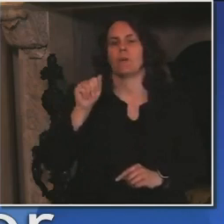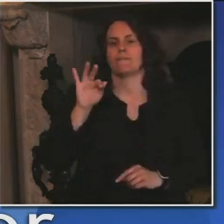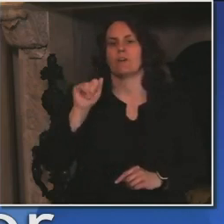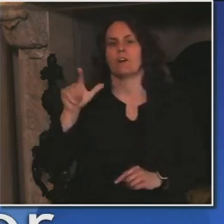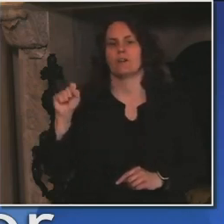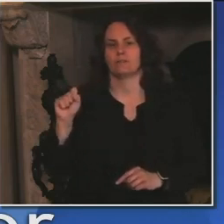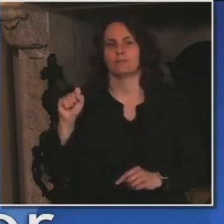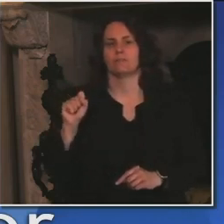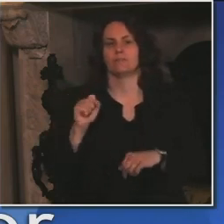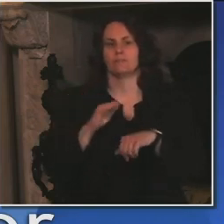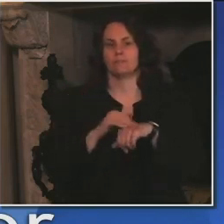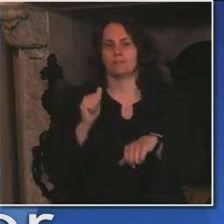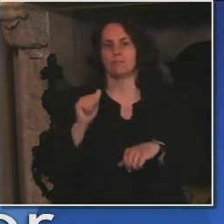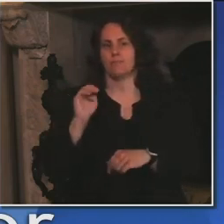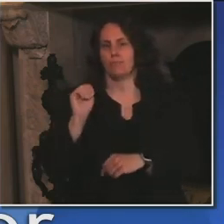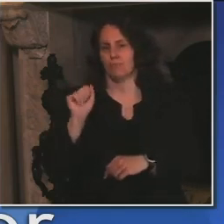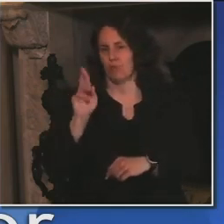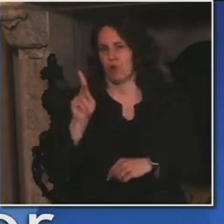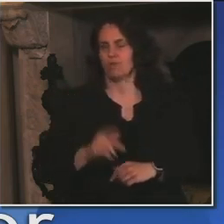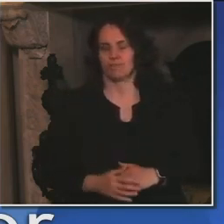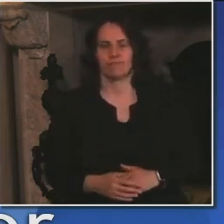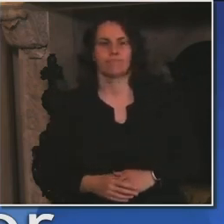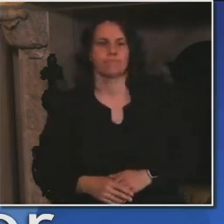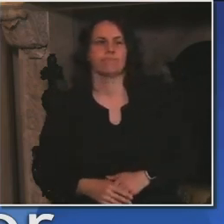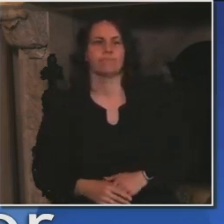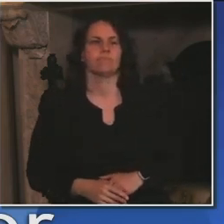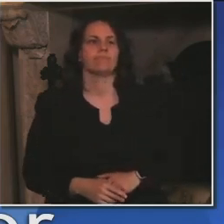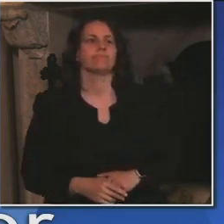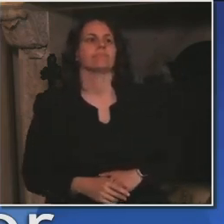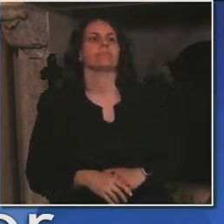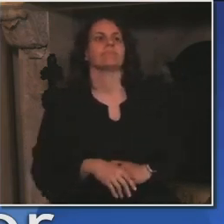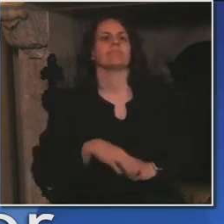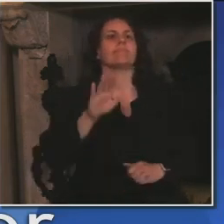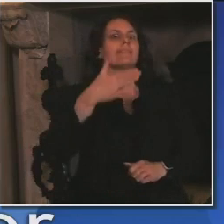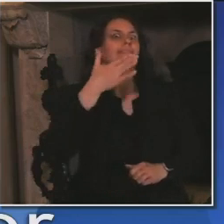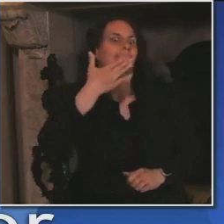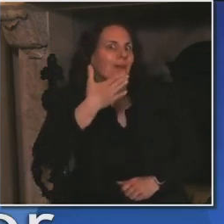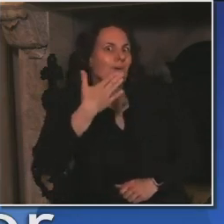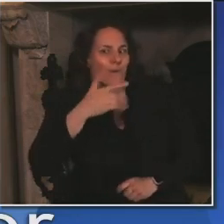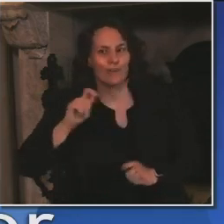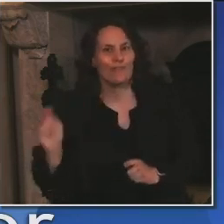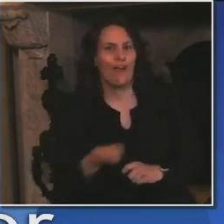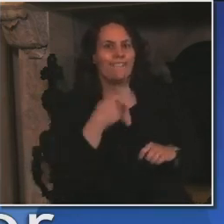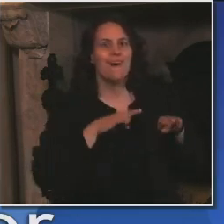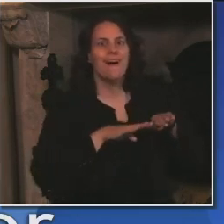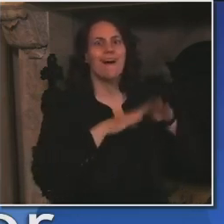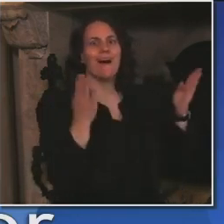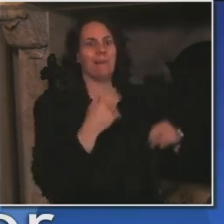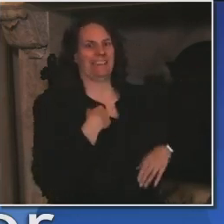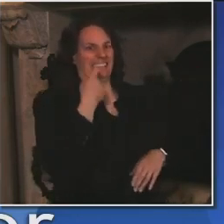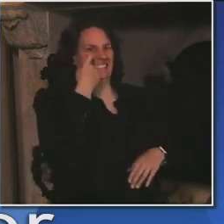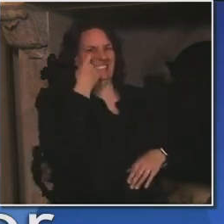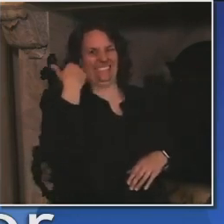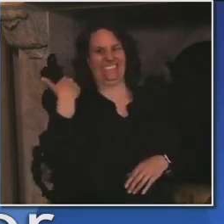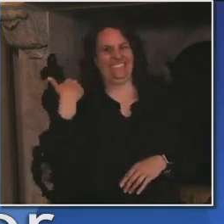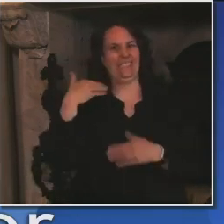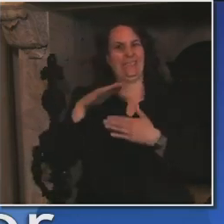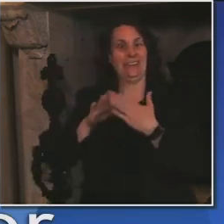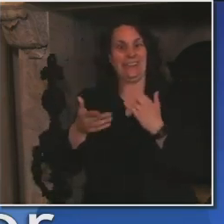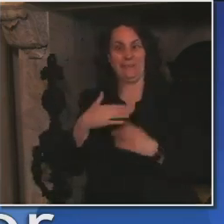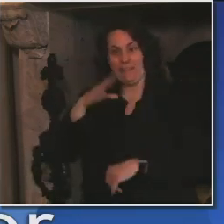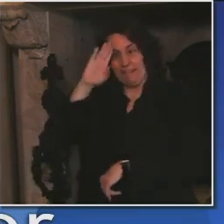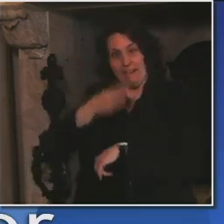Governor, I'm going to thank you for opening the golf courses. Got out there, and my son, actually, 15 years old, he had his first time on the course yesterday, so thanks for